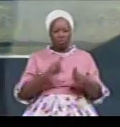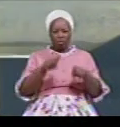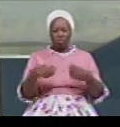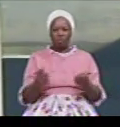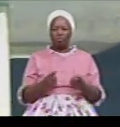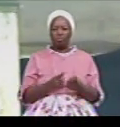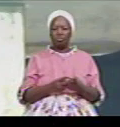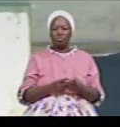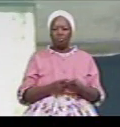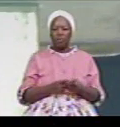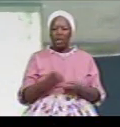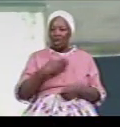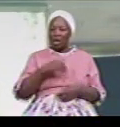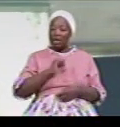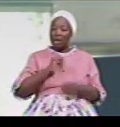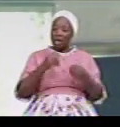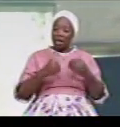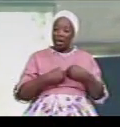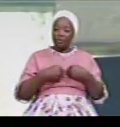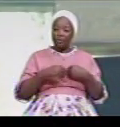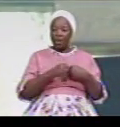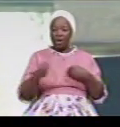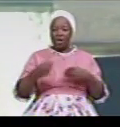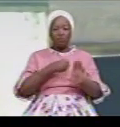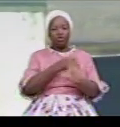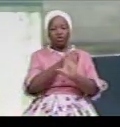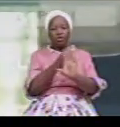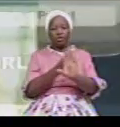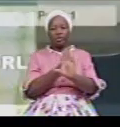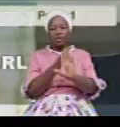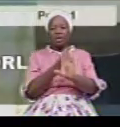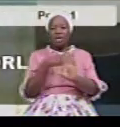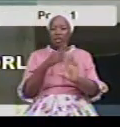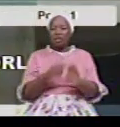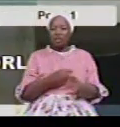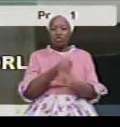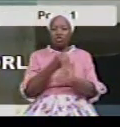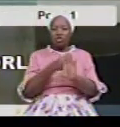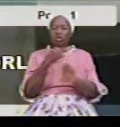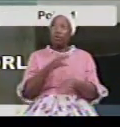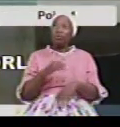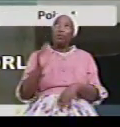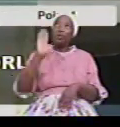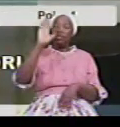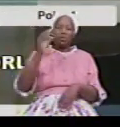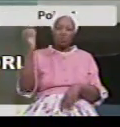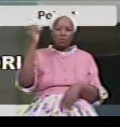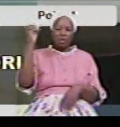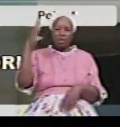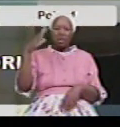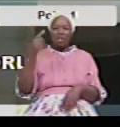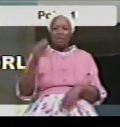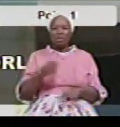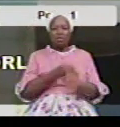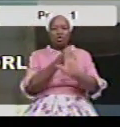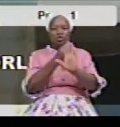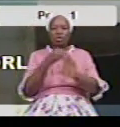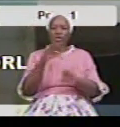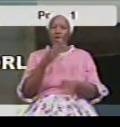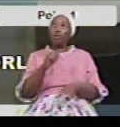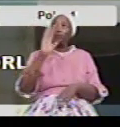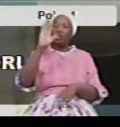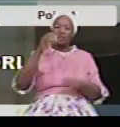And I have a shield, the shield of his grace. the shield of his